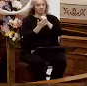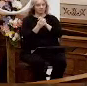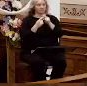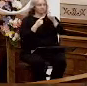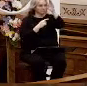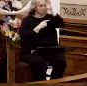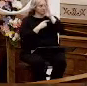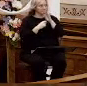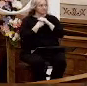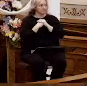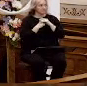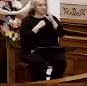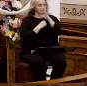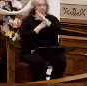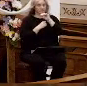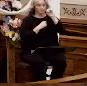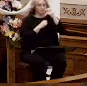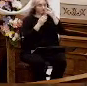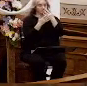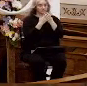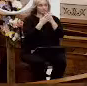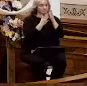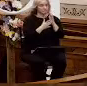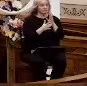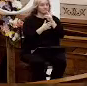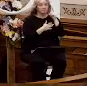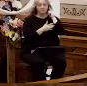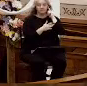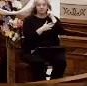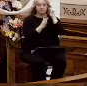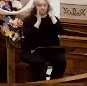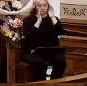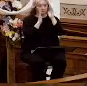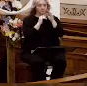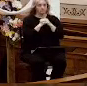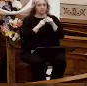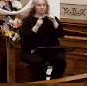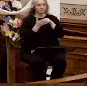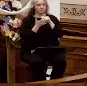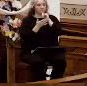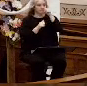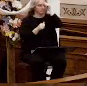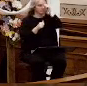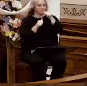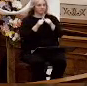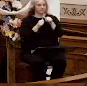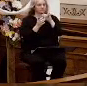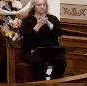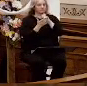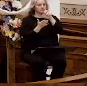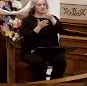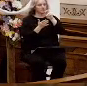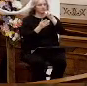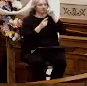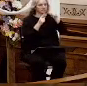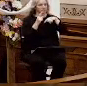other prisoners are listening to them. This is a reminder that even when we are imprisoned,